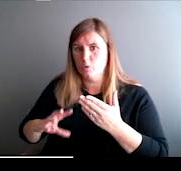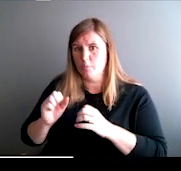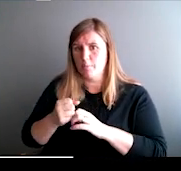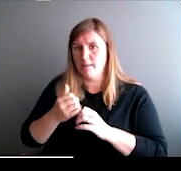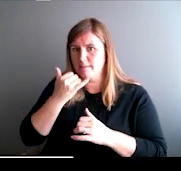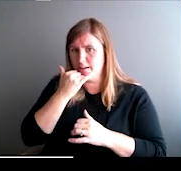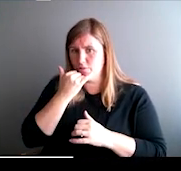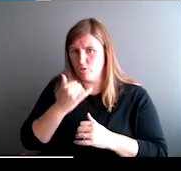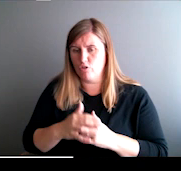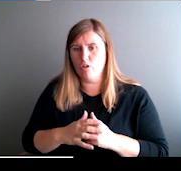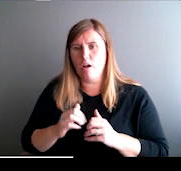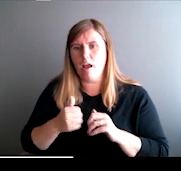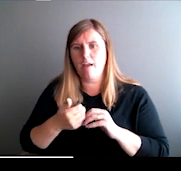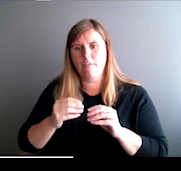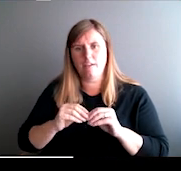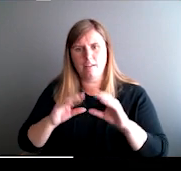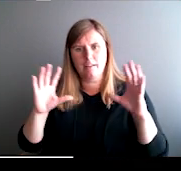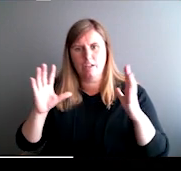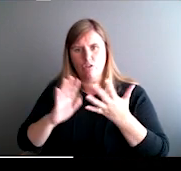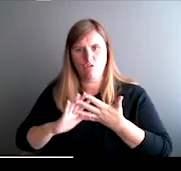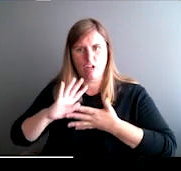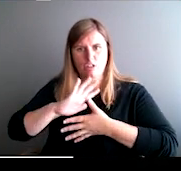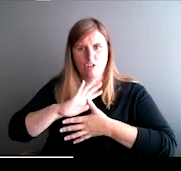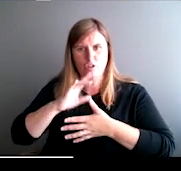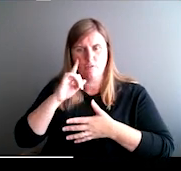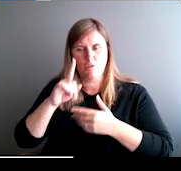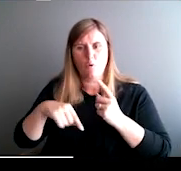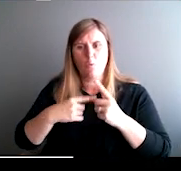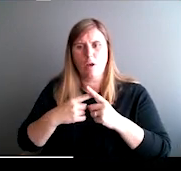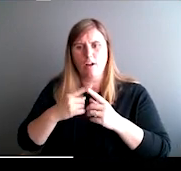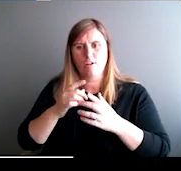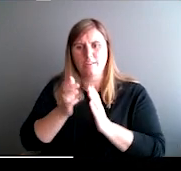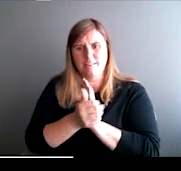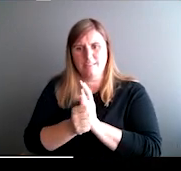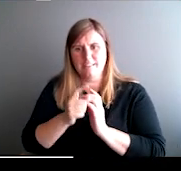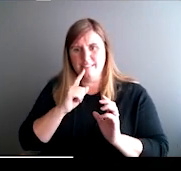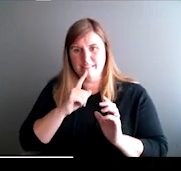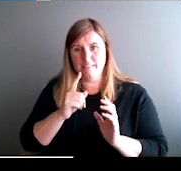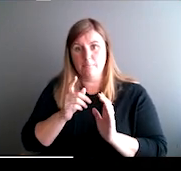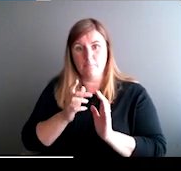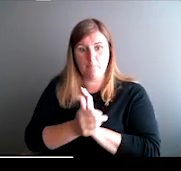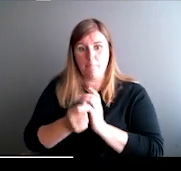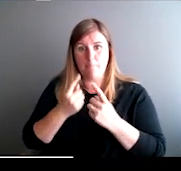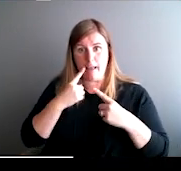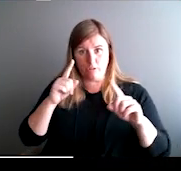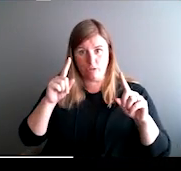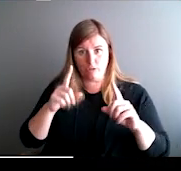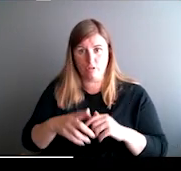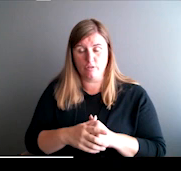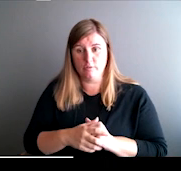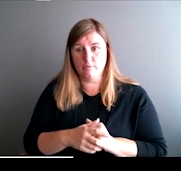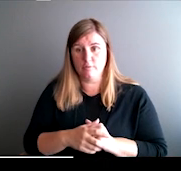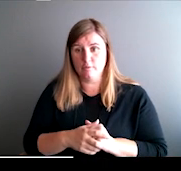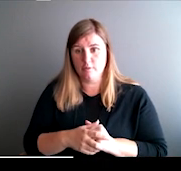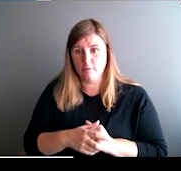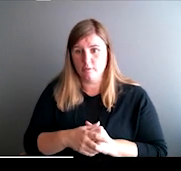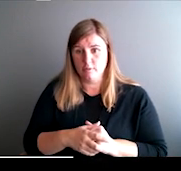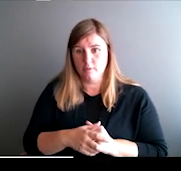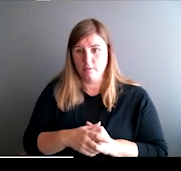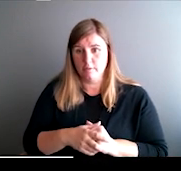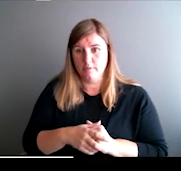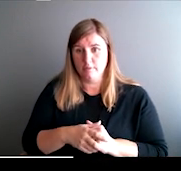an error. Have a clear criteria for when a skill is mastered. That's something that